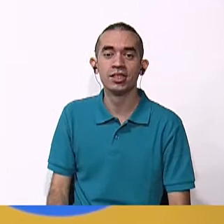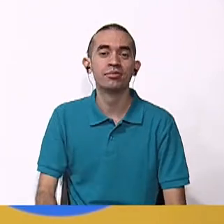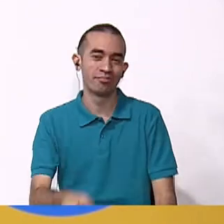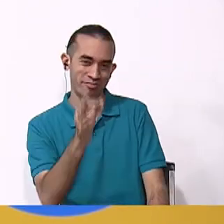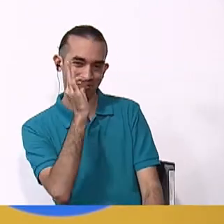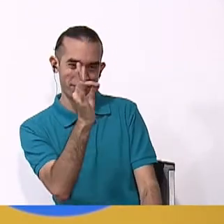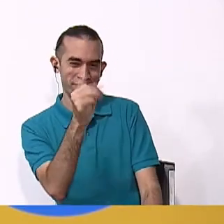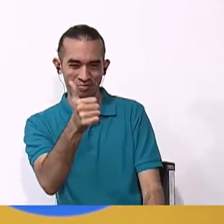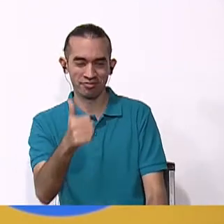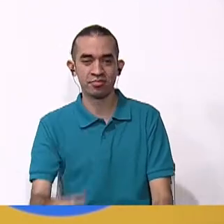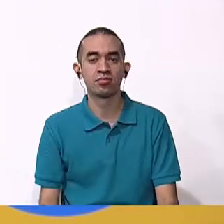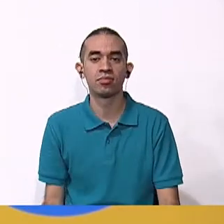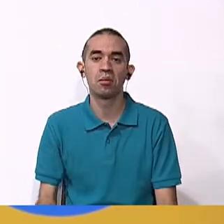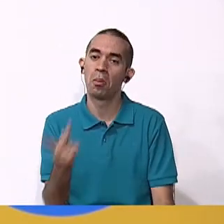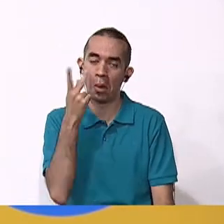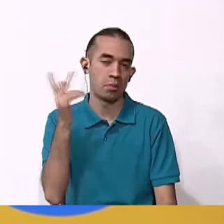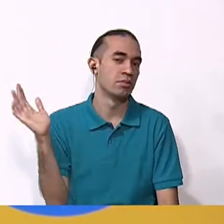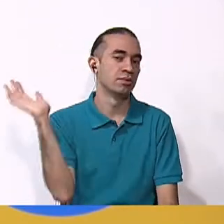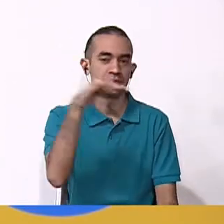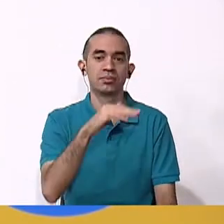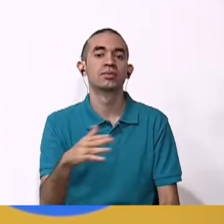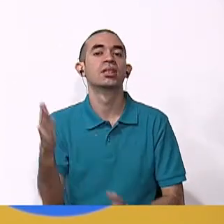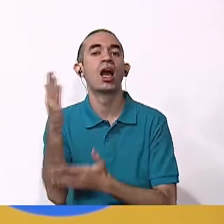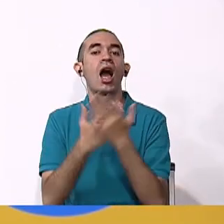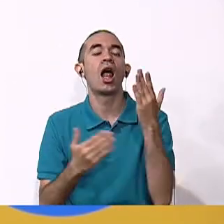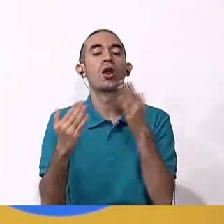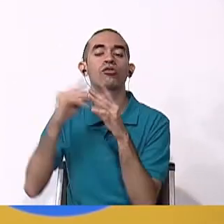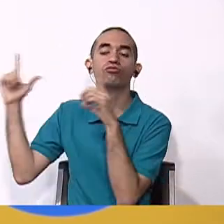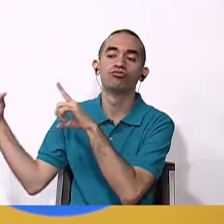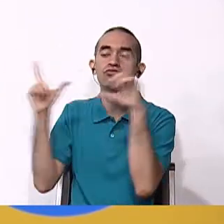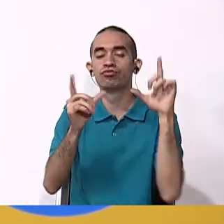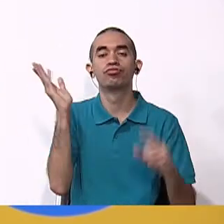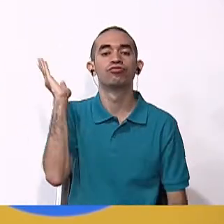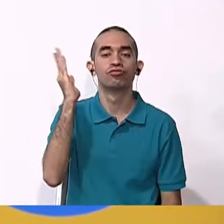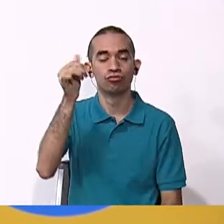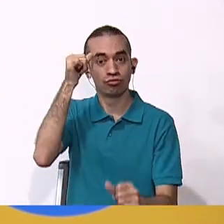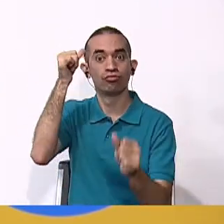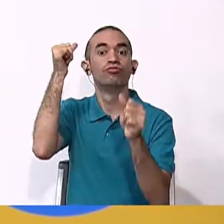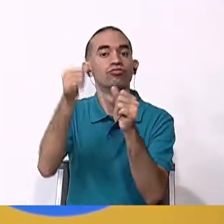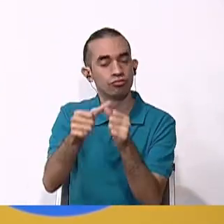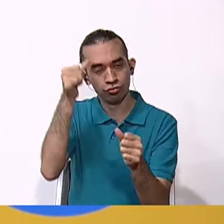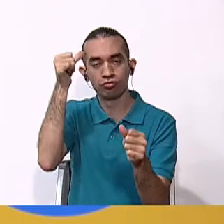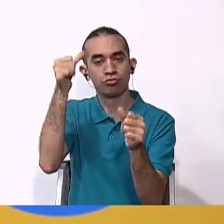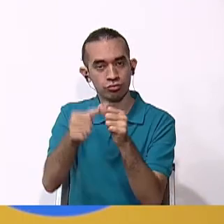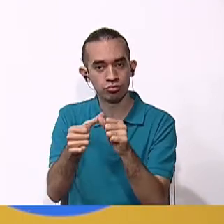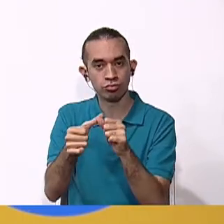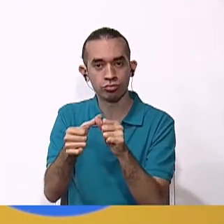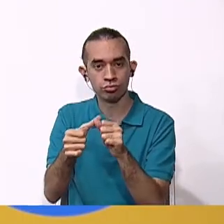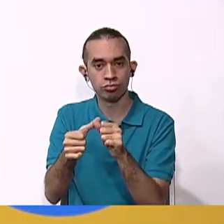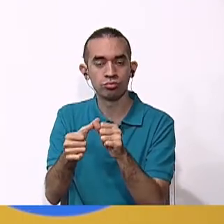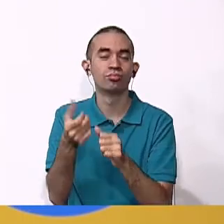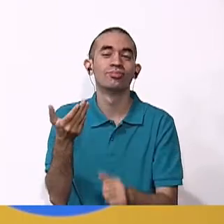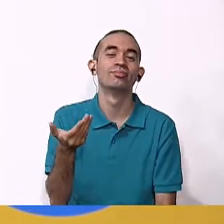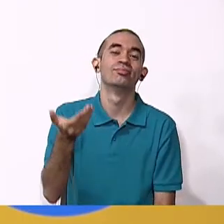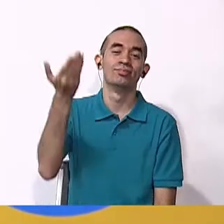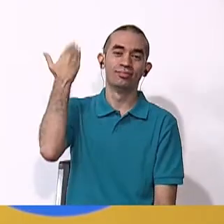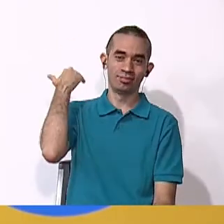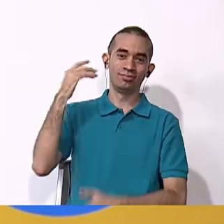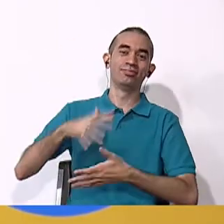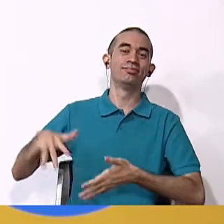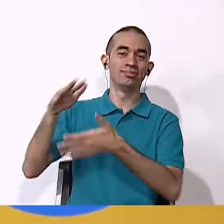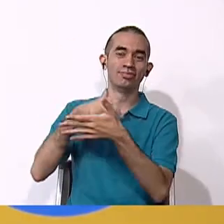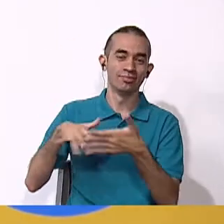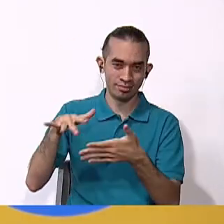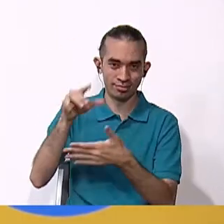Well, let's watch a presentation to remember what we